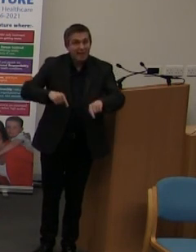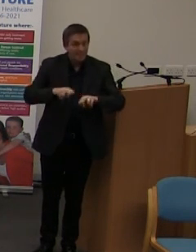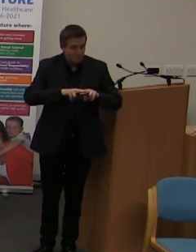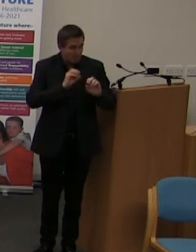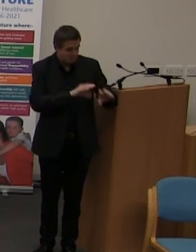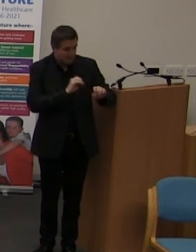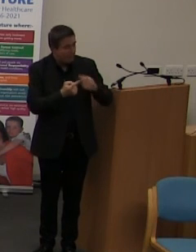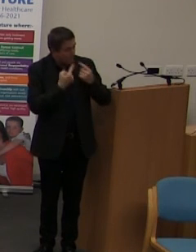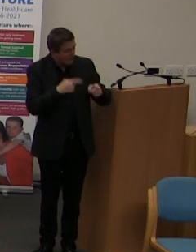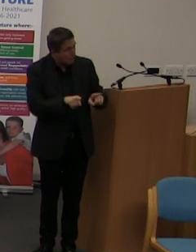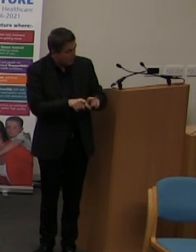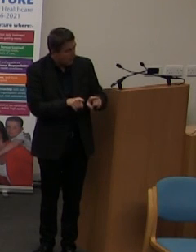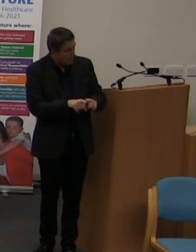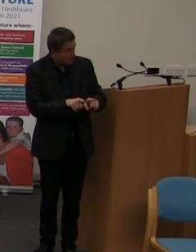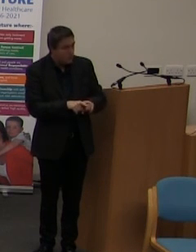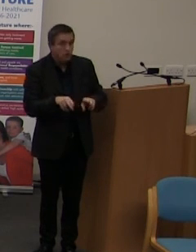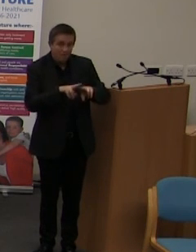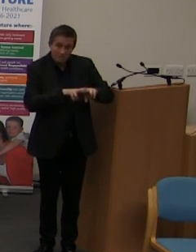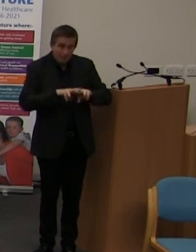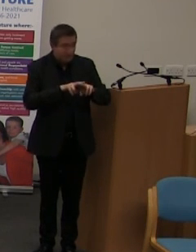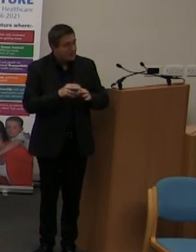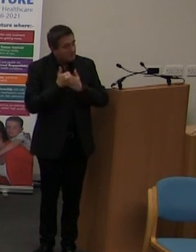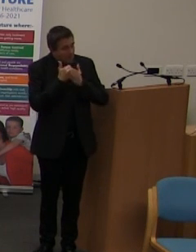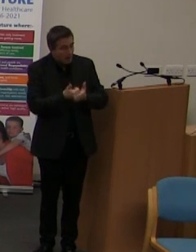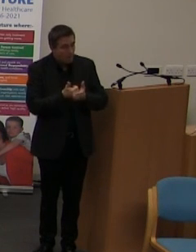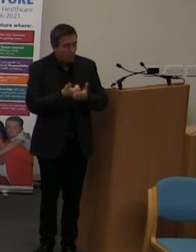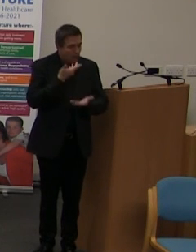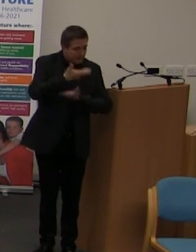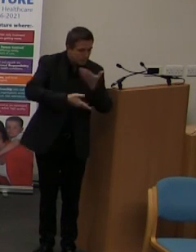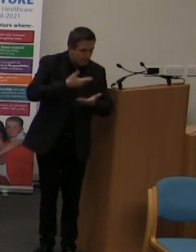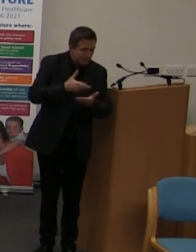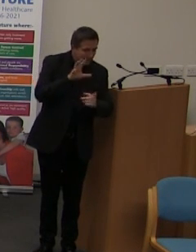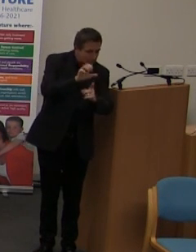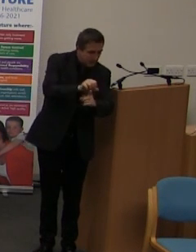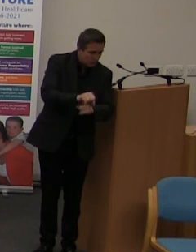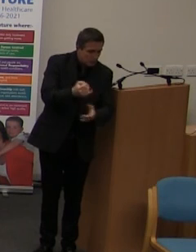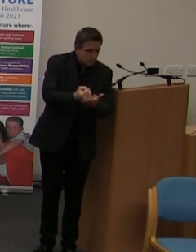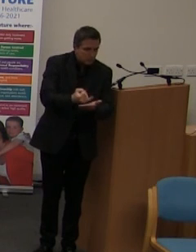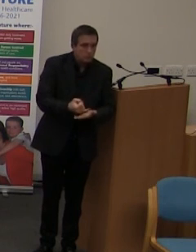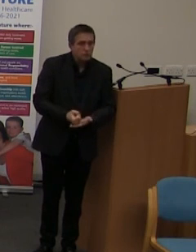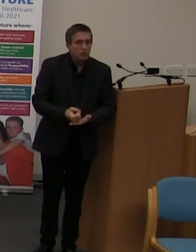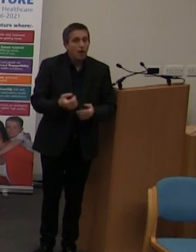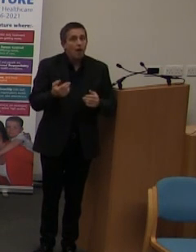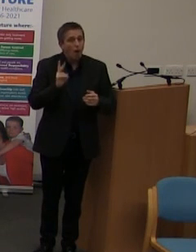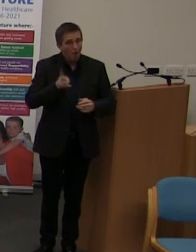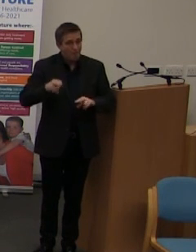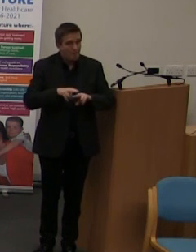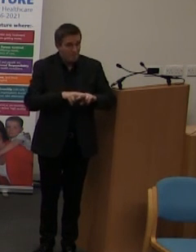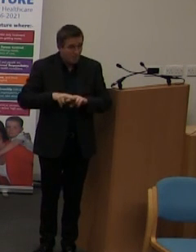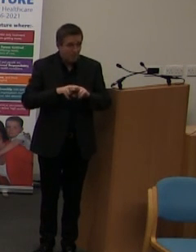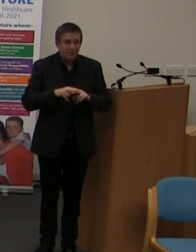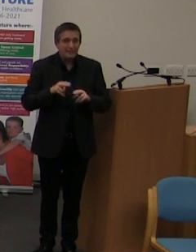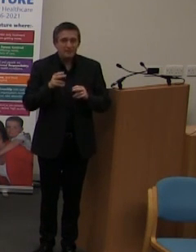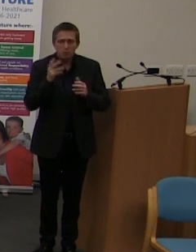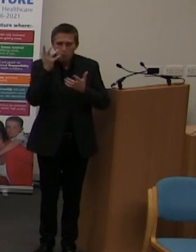collateral information, have made such an impact on terms of diagnosis. We know patients and families worry about